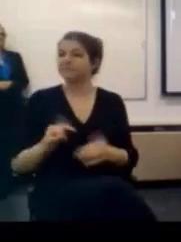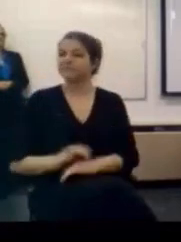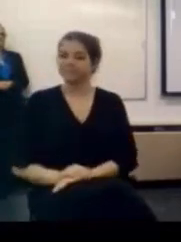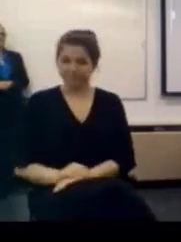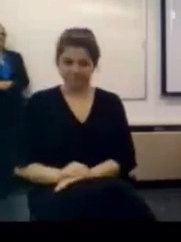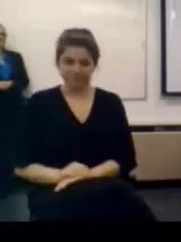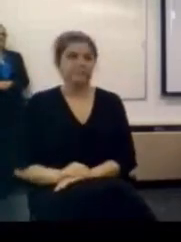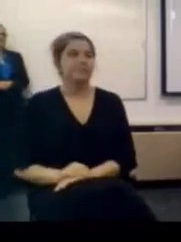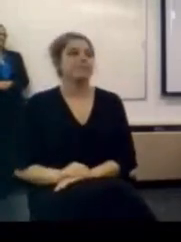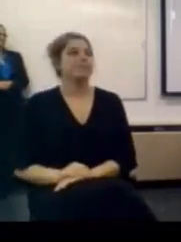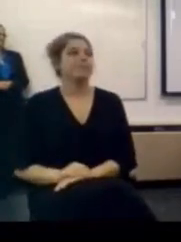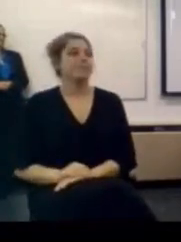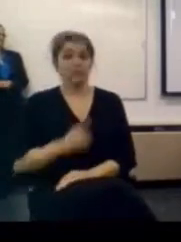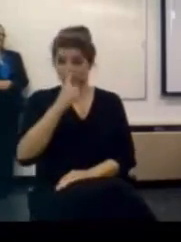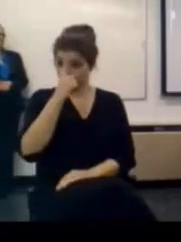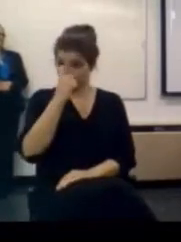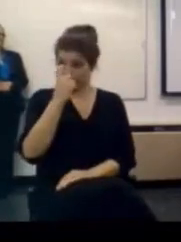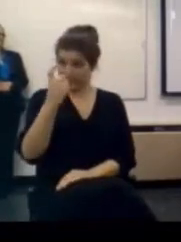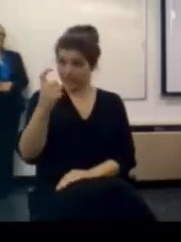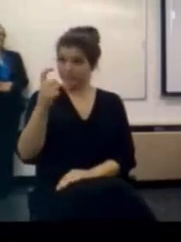together today.